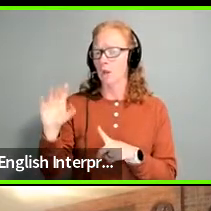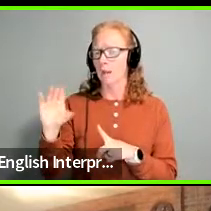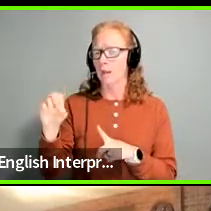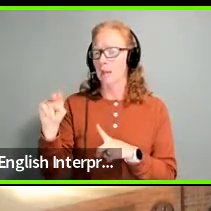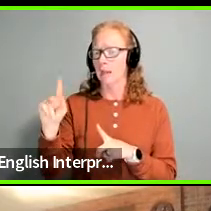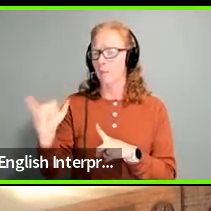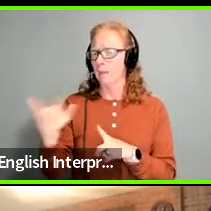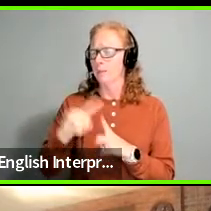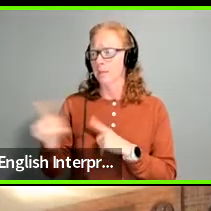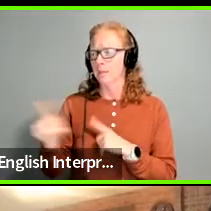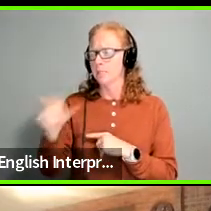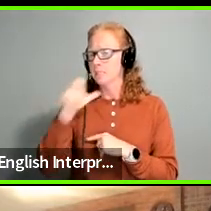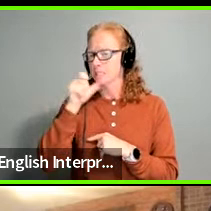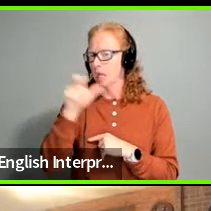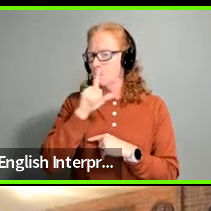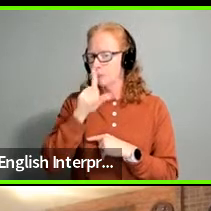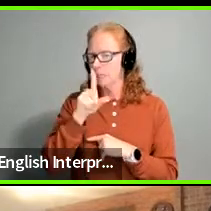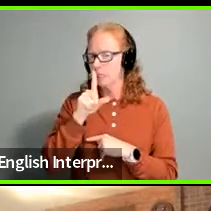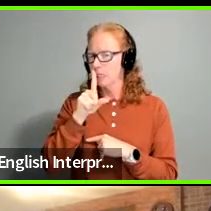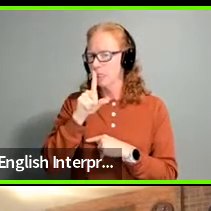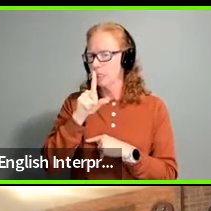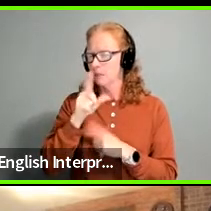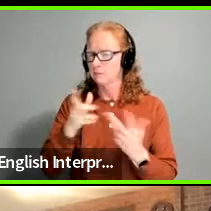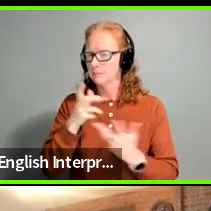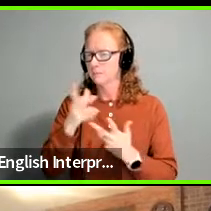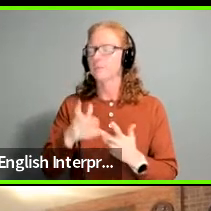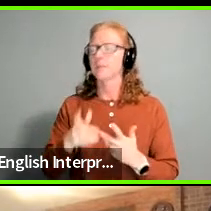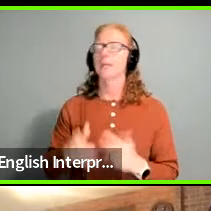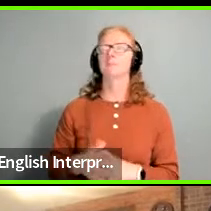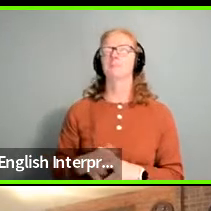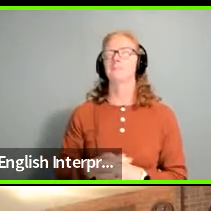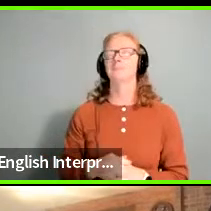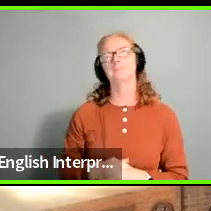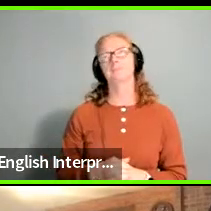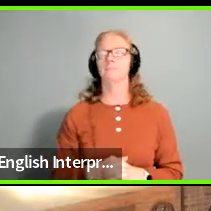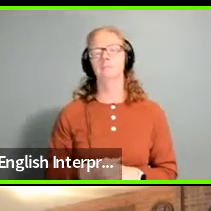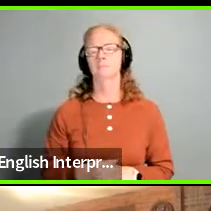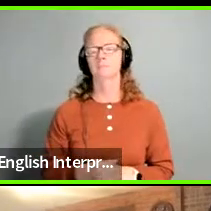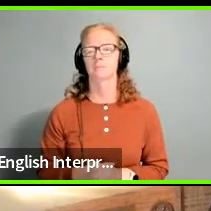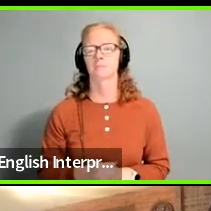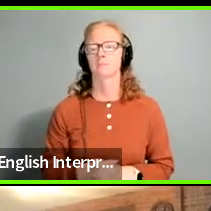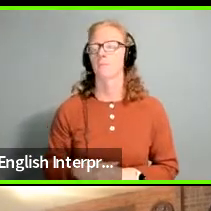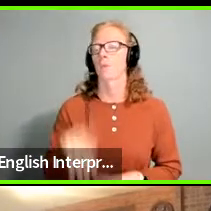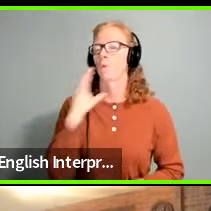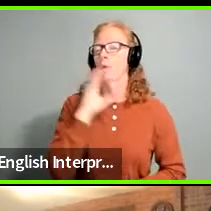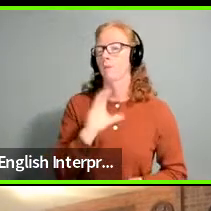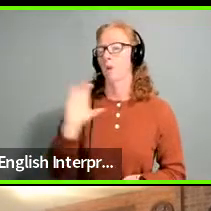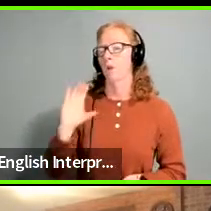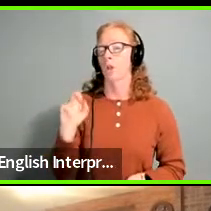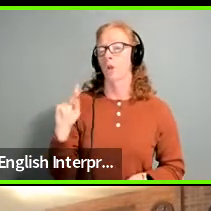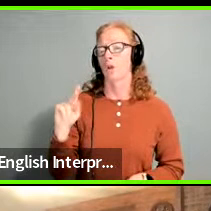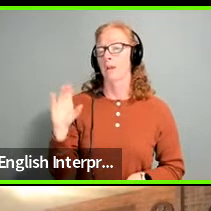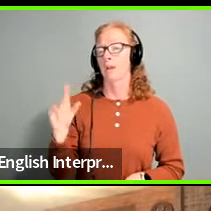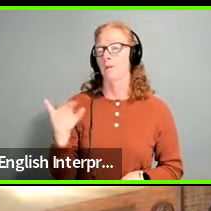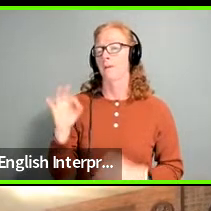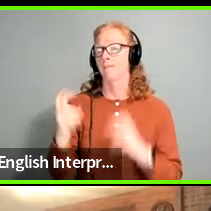wondering, is there, we had a Clark County fair in August.